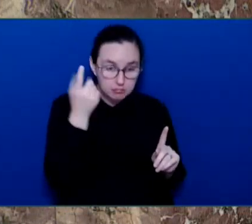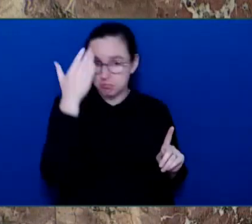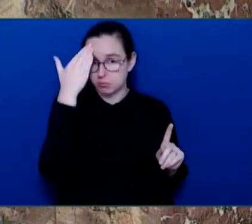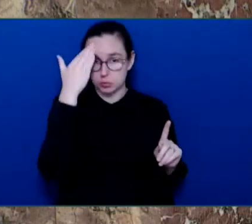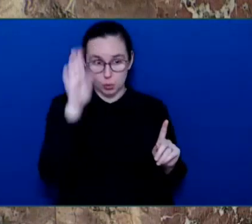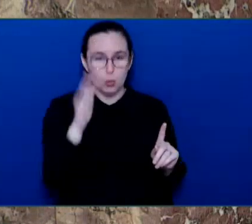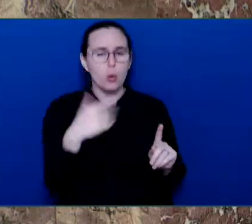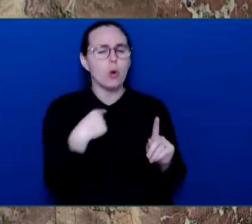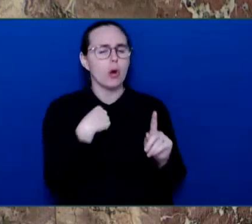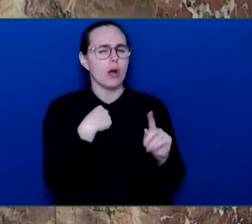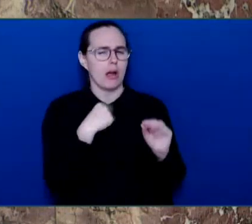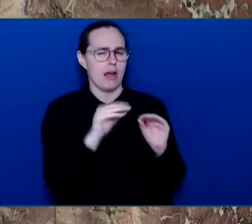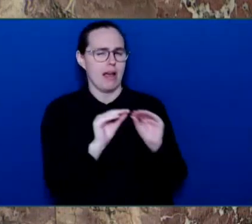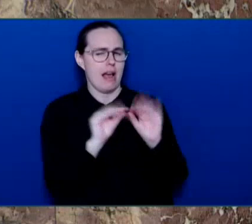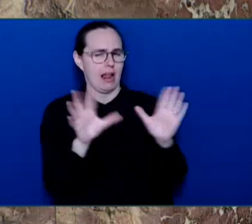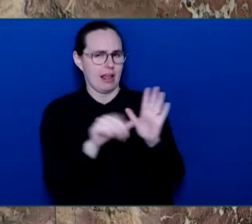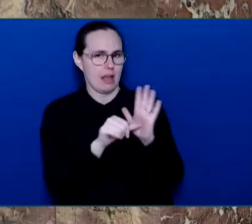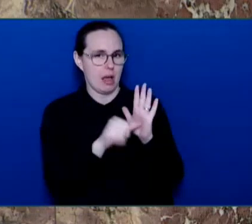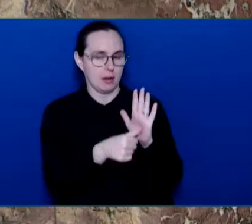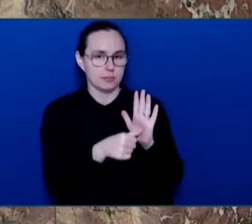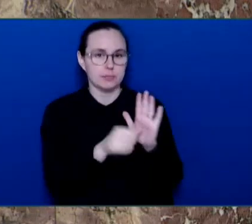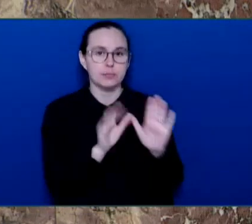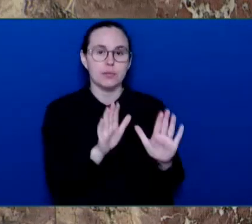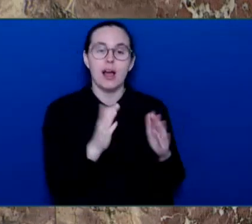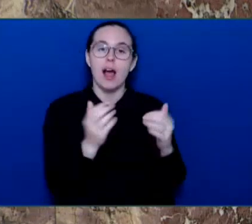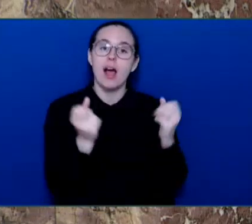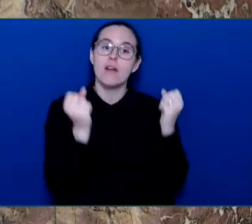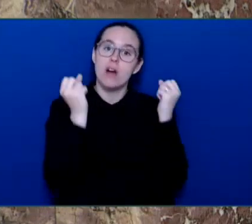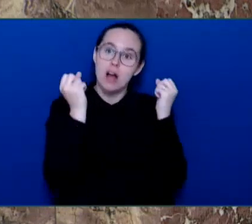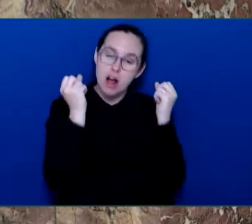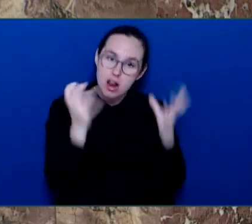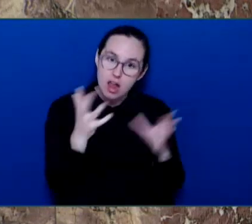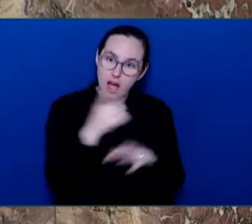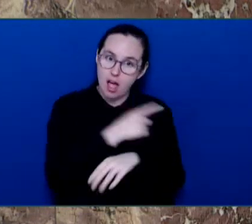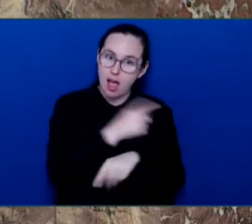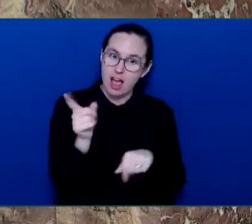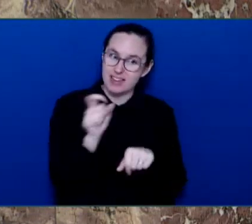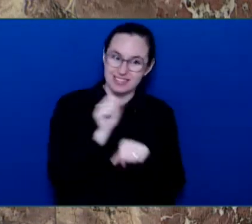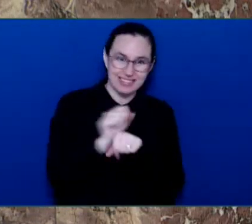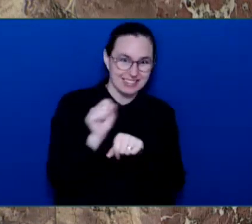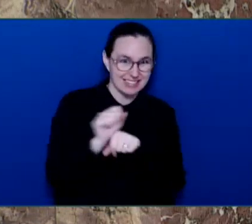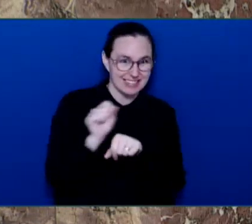there is much work happening across our healthcare system by healthcare providers to